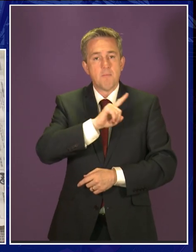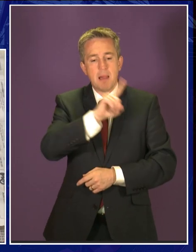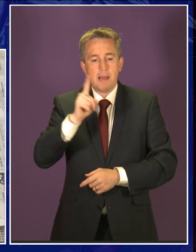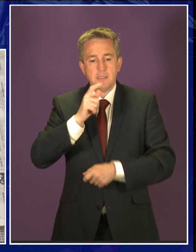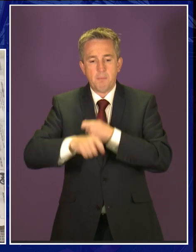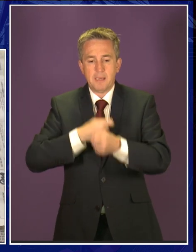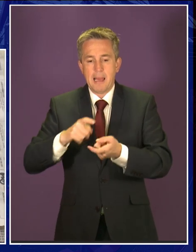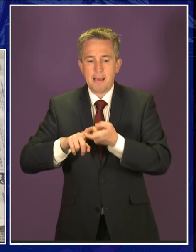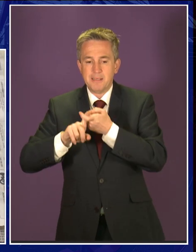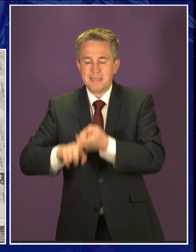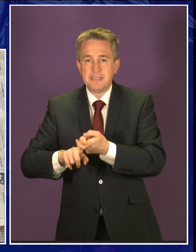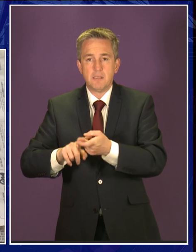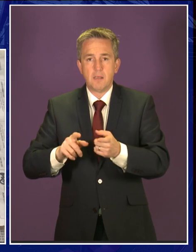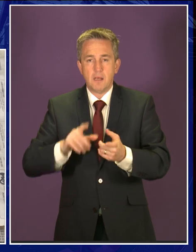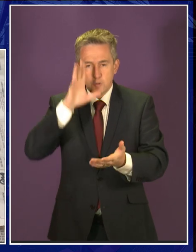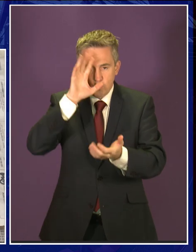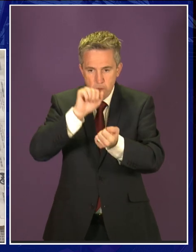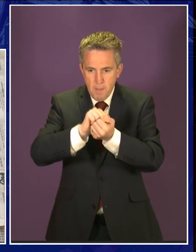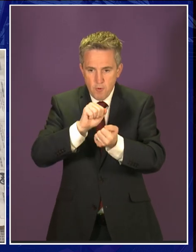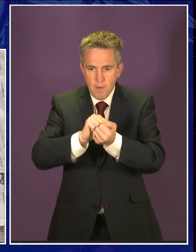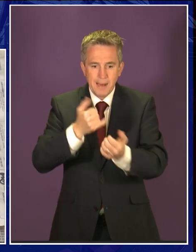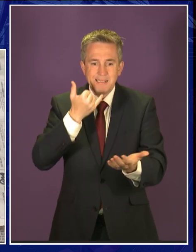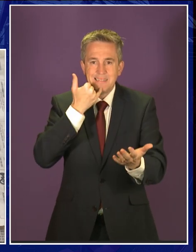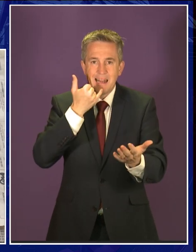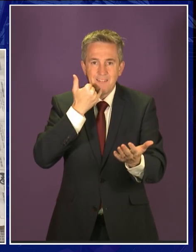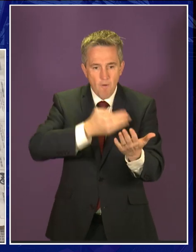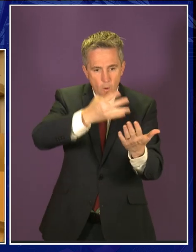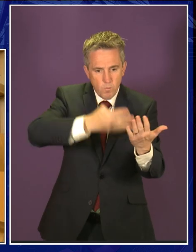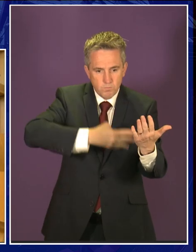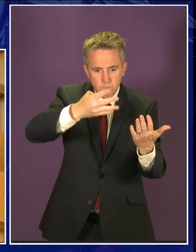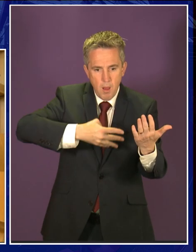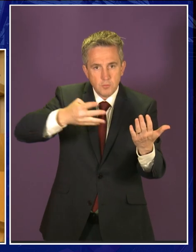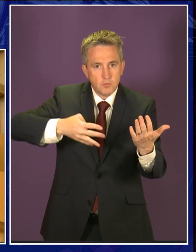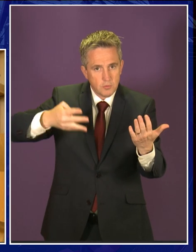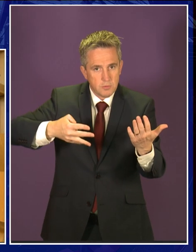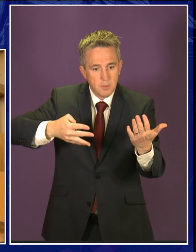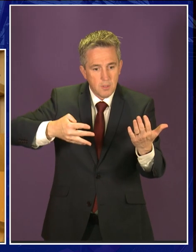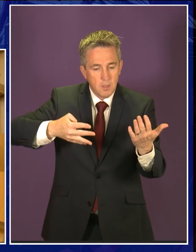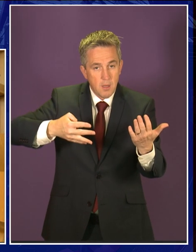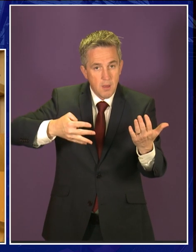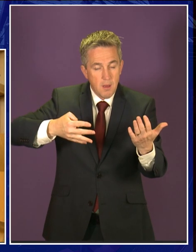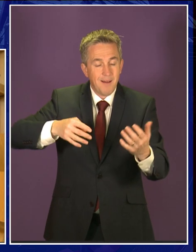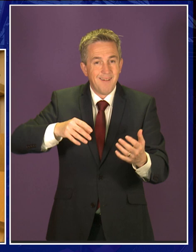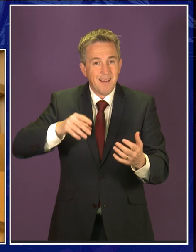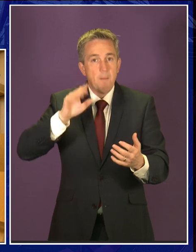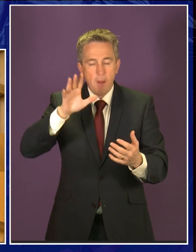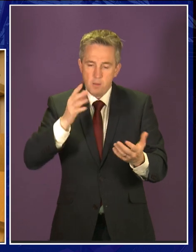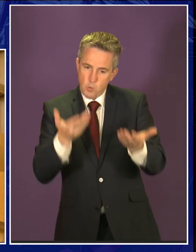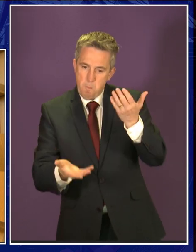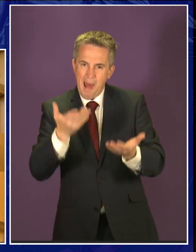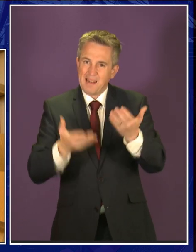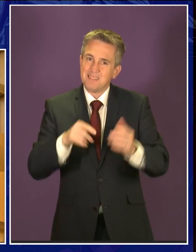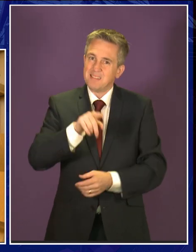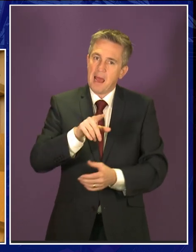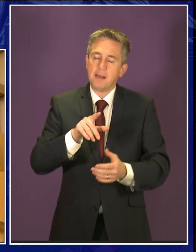addicted to memorizing telephone books. But again, he used art to counter this,